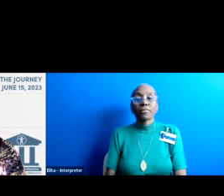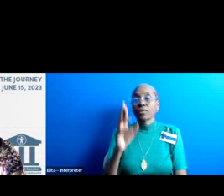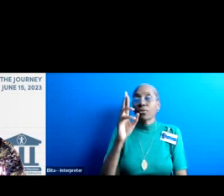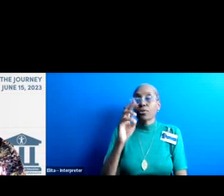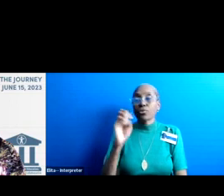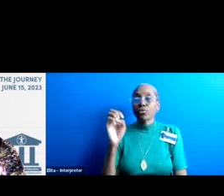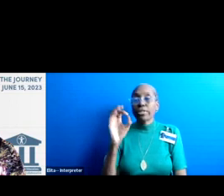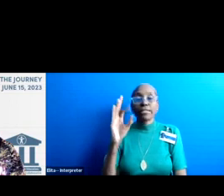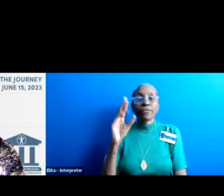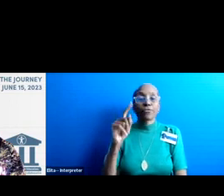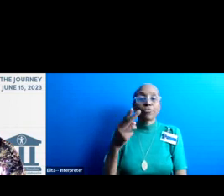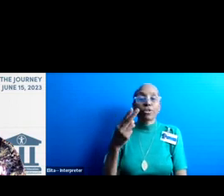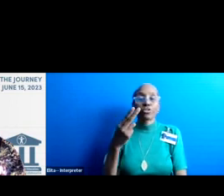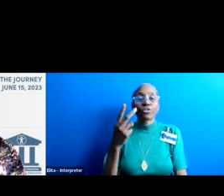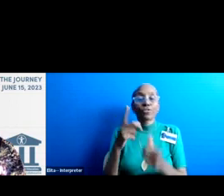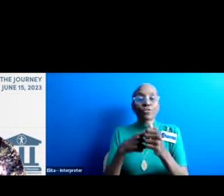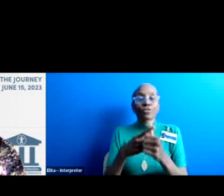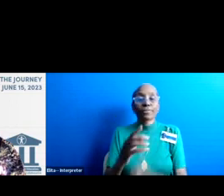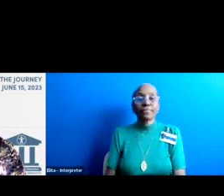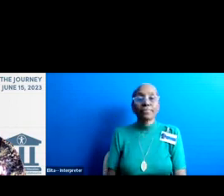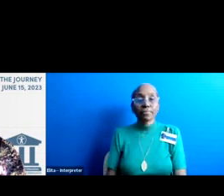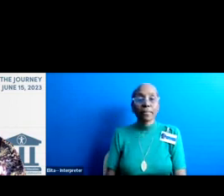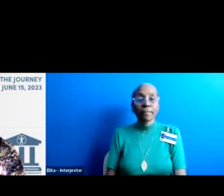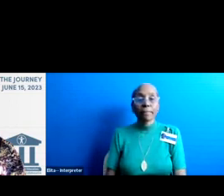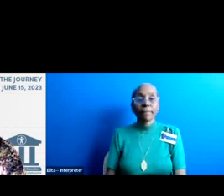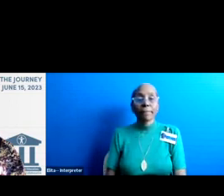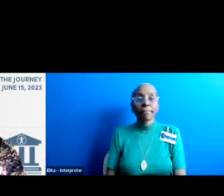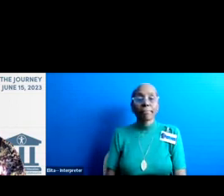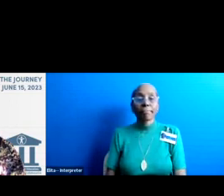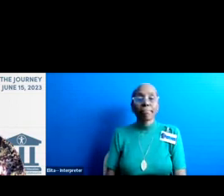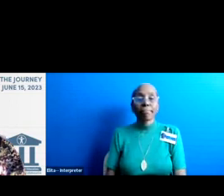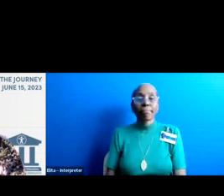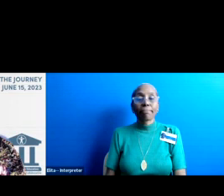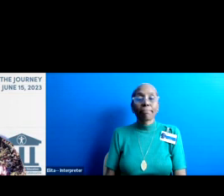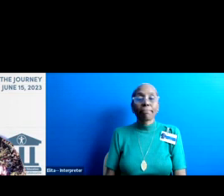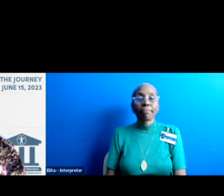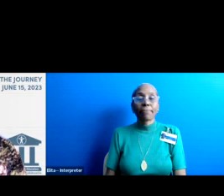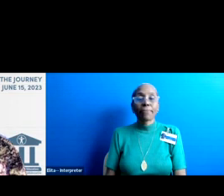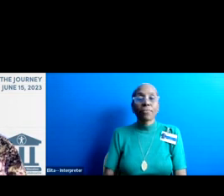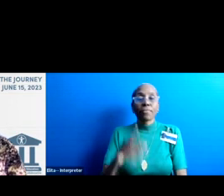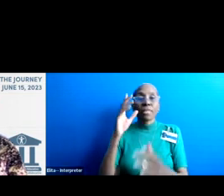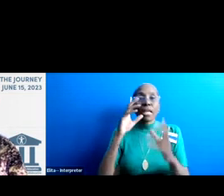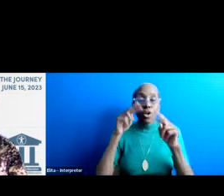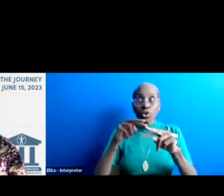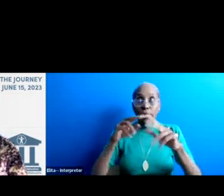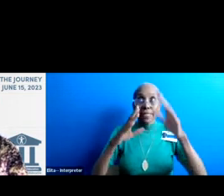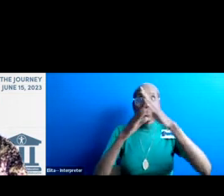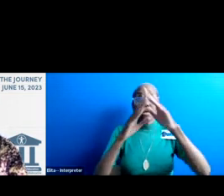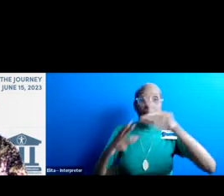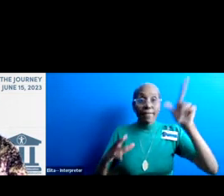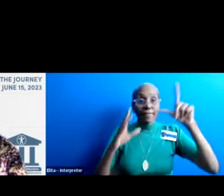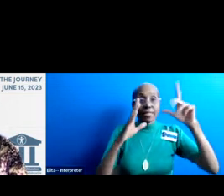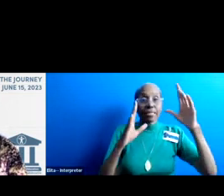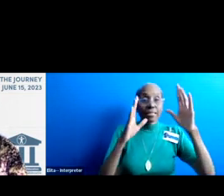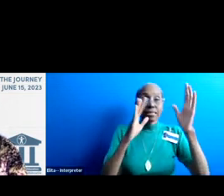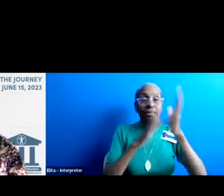page from scratch here and then turn it on. Tab stops. All right, tab. Look at it up there in the top left.